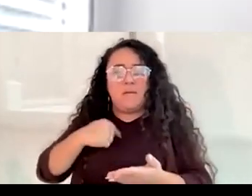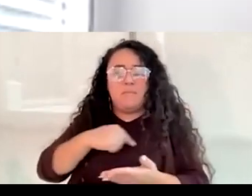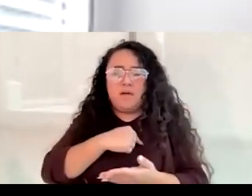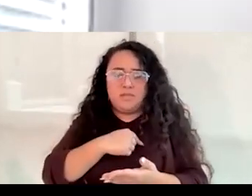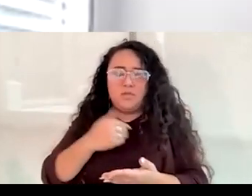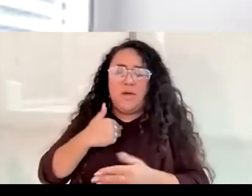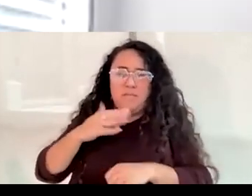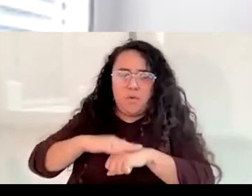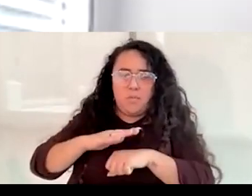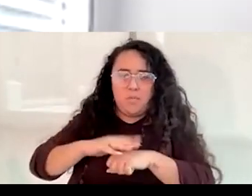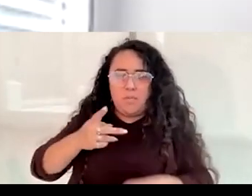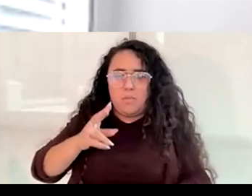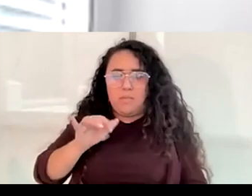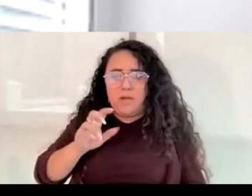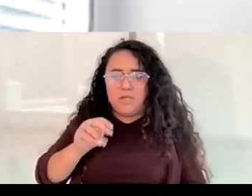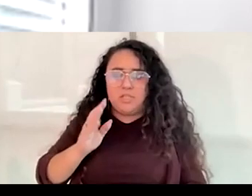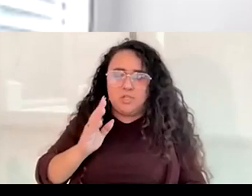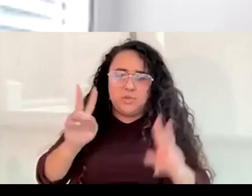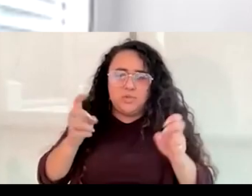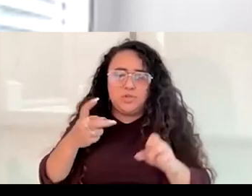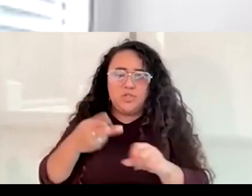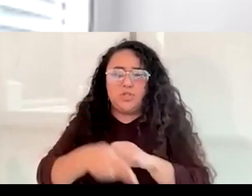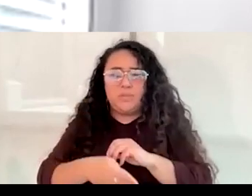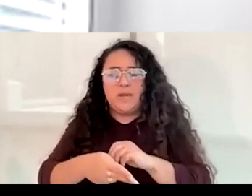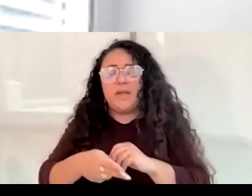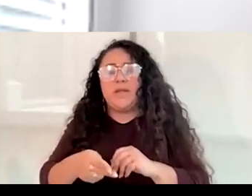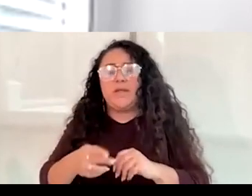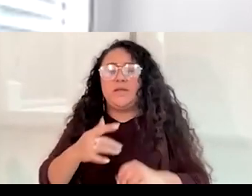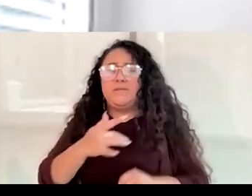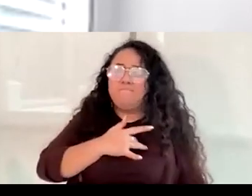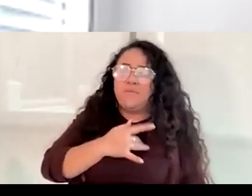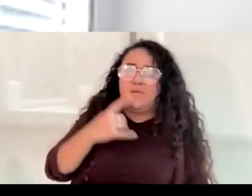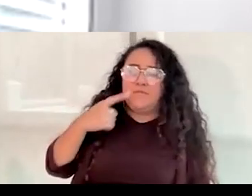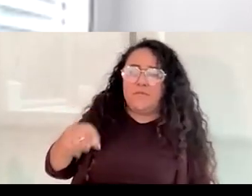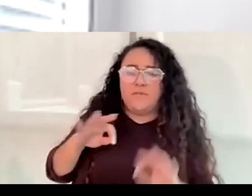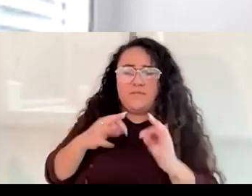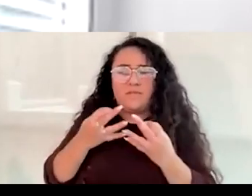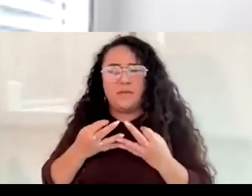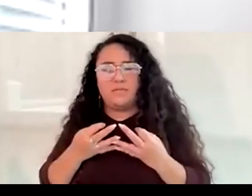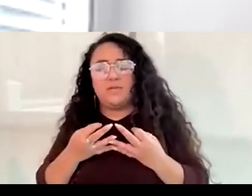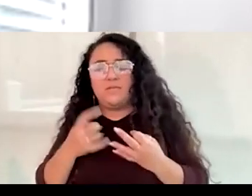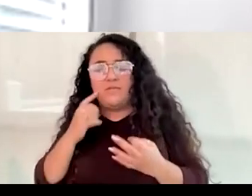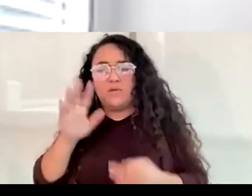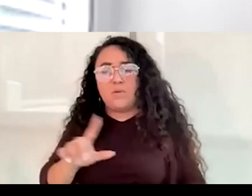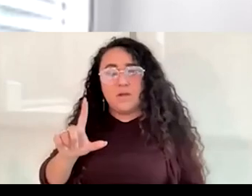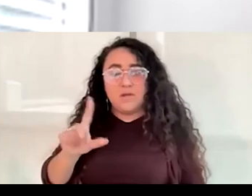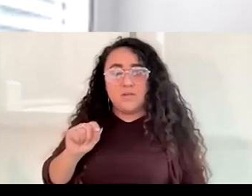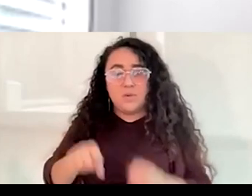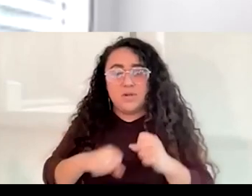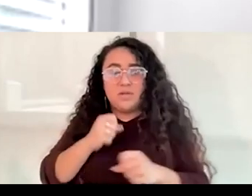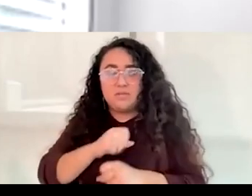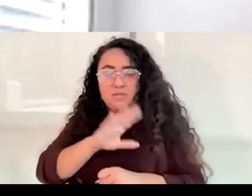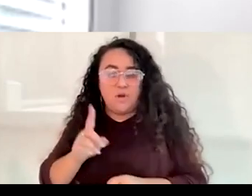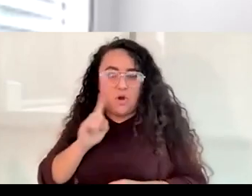terminated, my heart broke for them. And the understanding, thinking for almost 20 something years, you hadn't even heard my